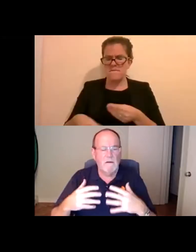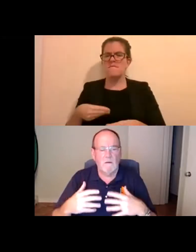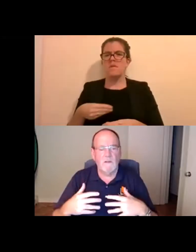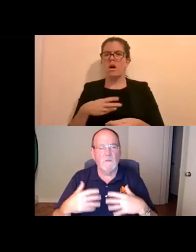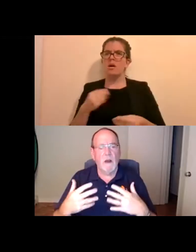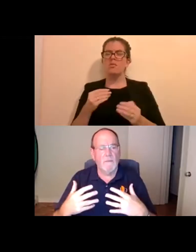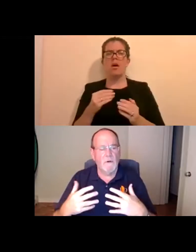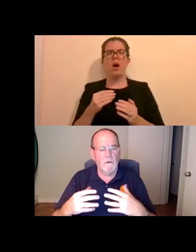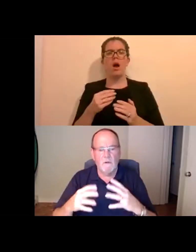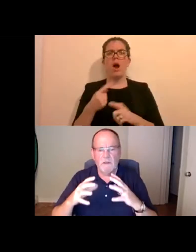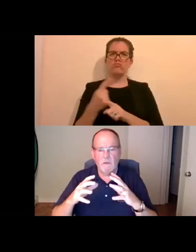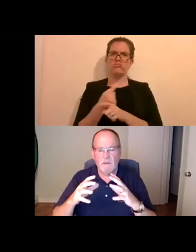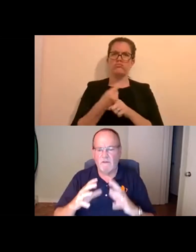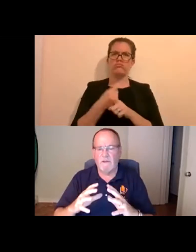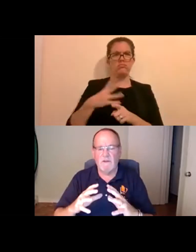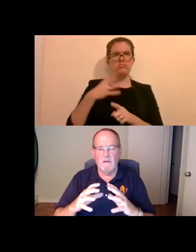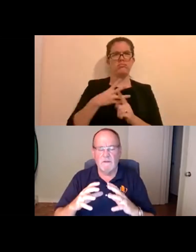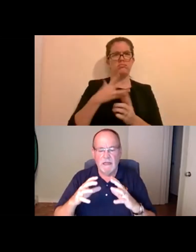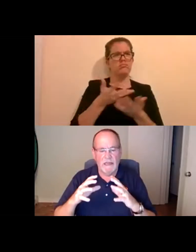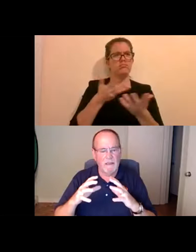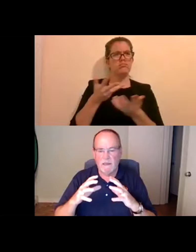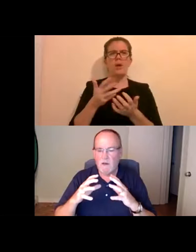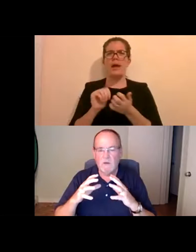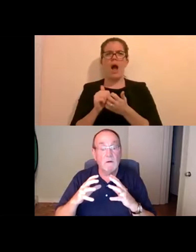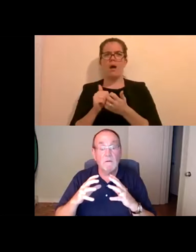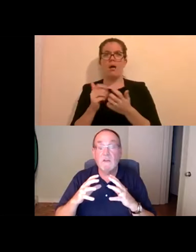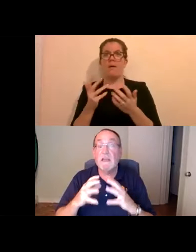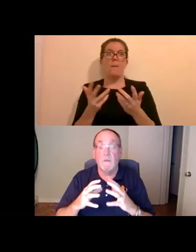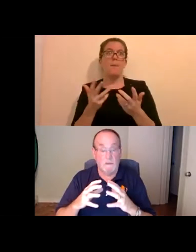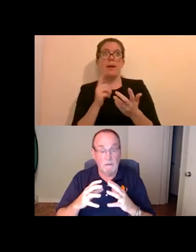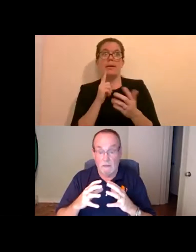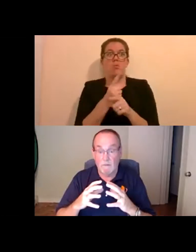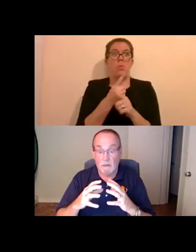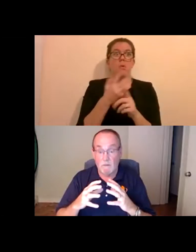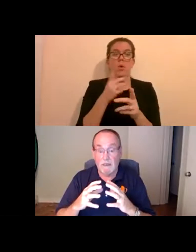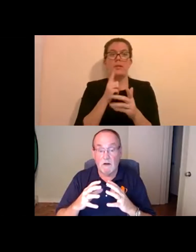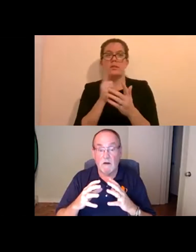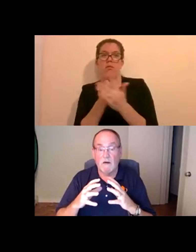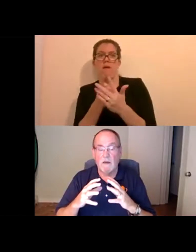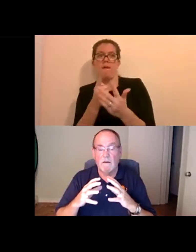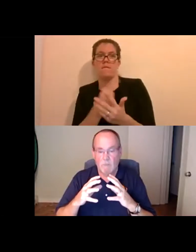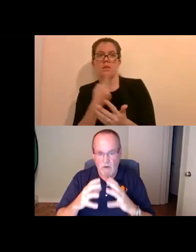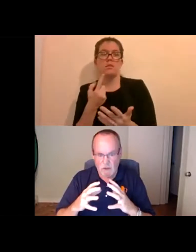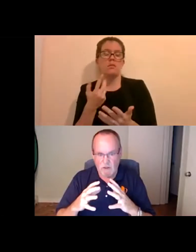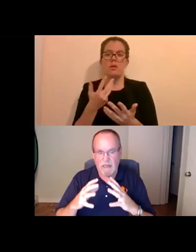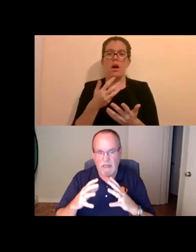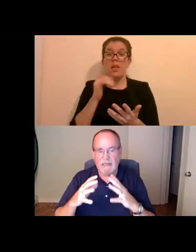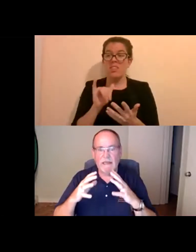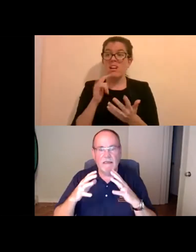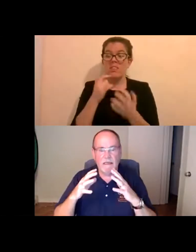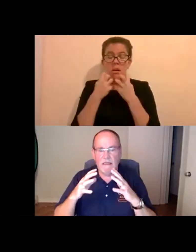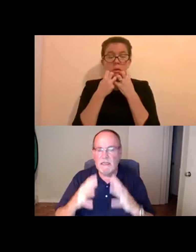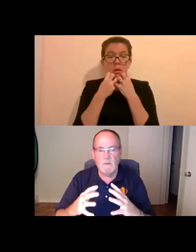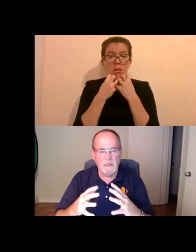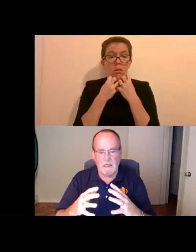etiquette, what's proper, what's offensive, and those are sacred. I mean, they really are precious, and